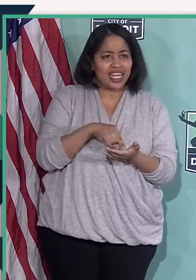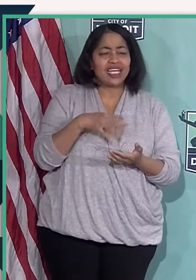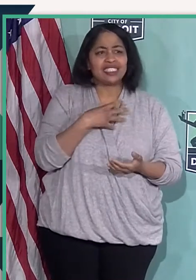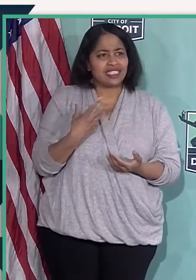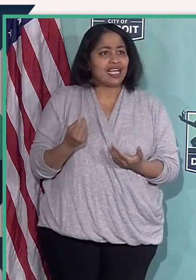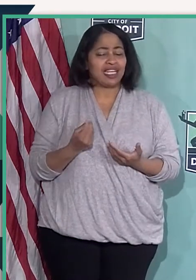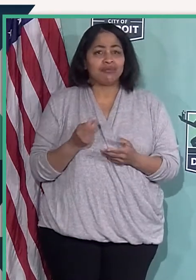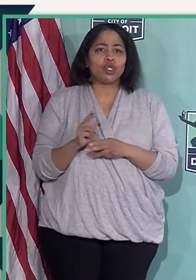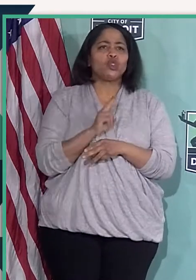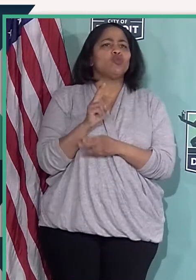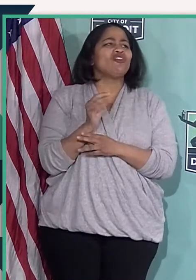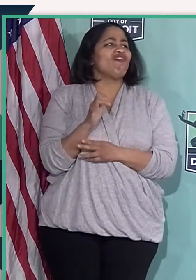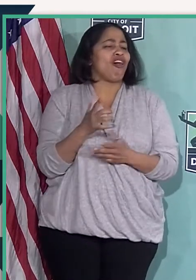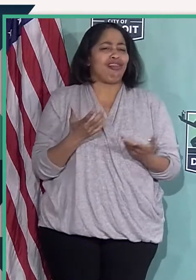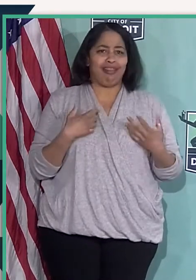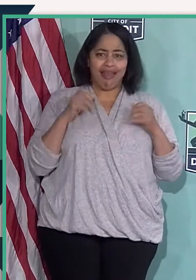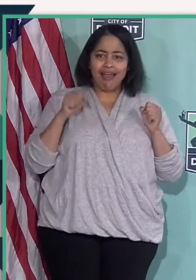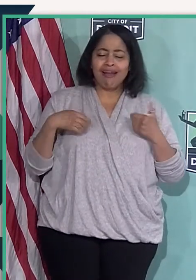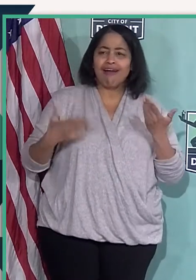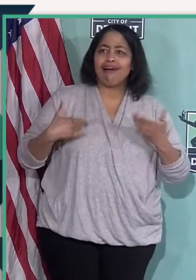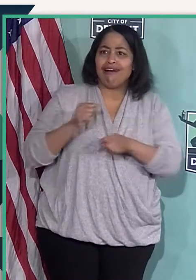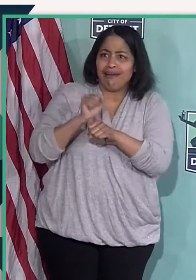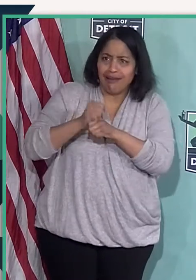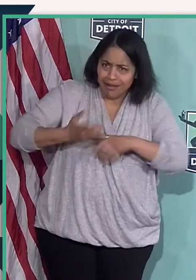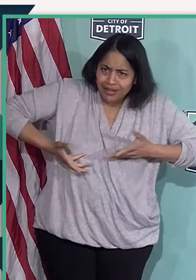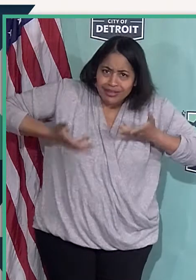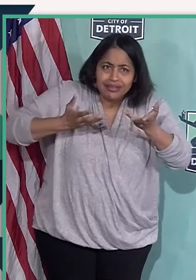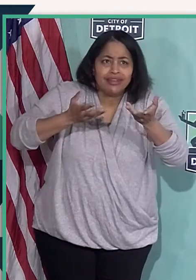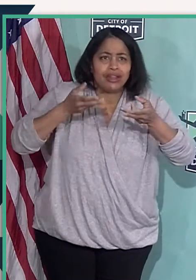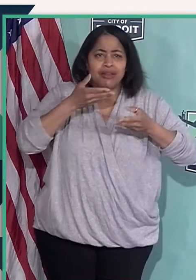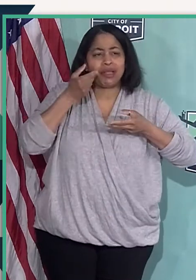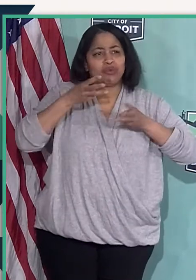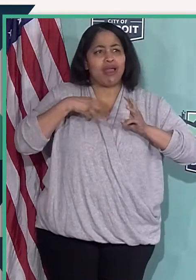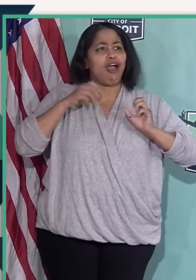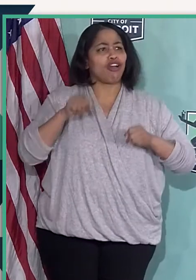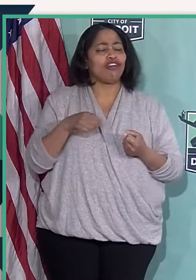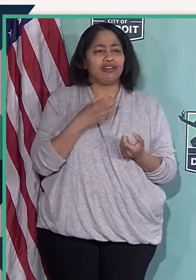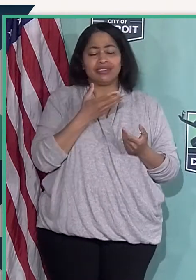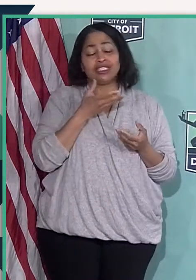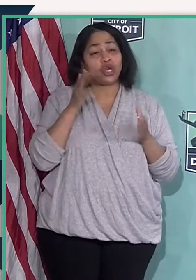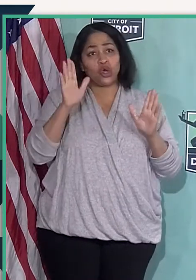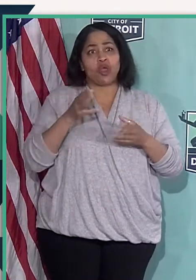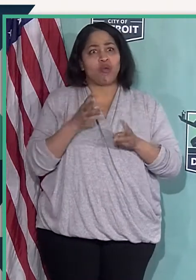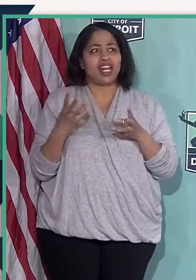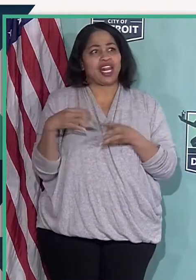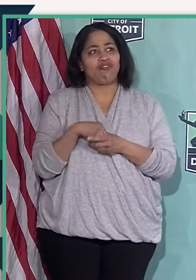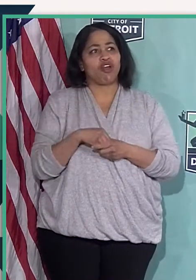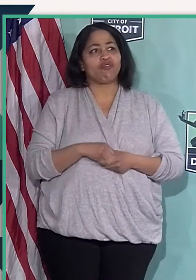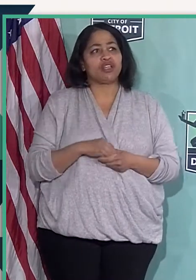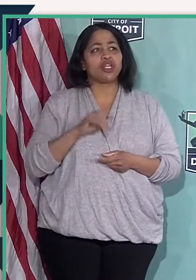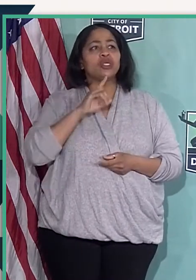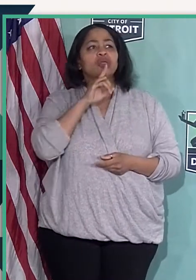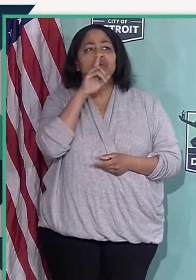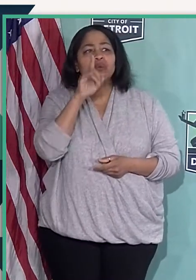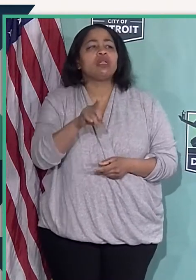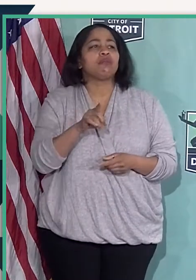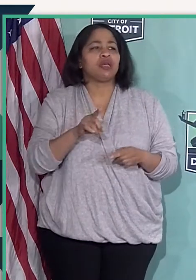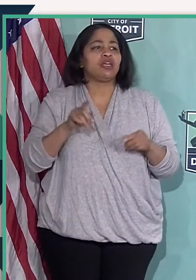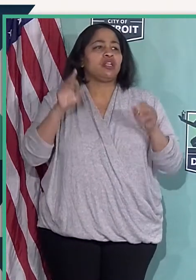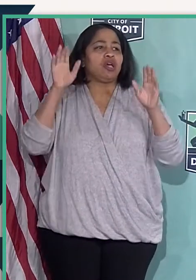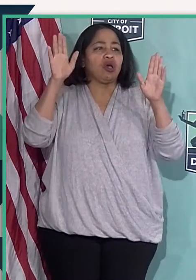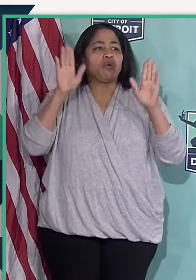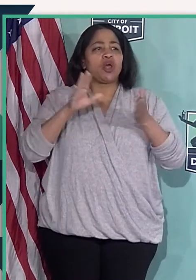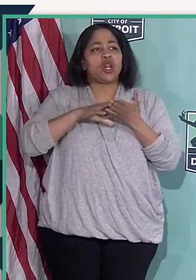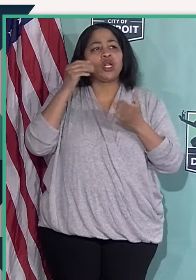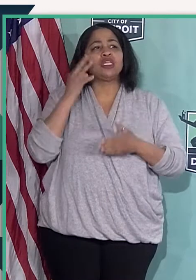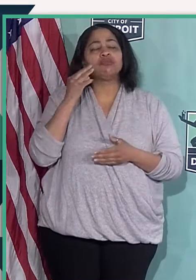to be useful in a way that I could be useful, was just great to get involved with. It's really been a great learning experience